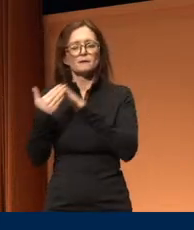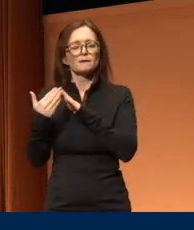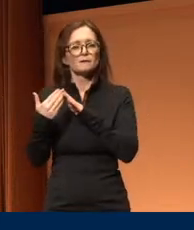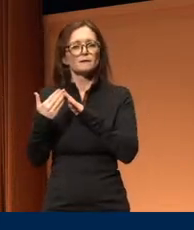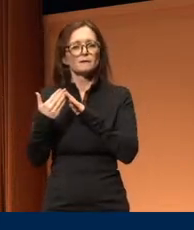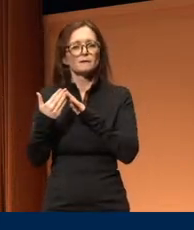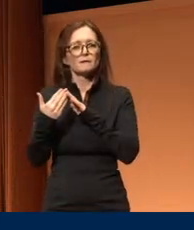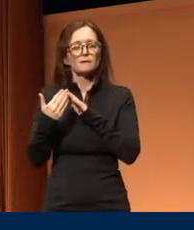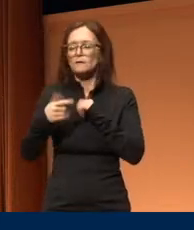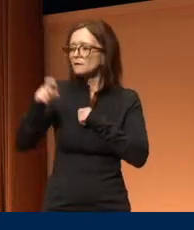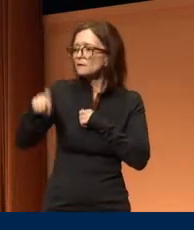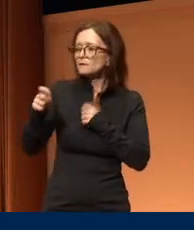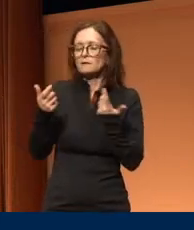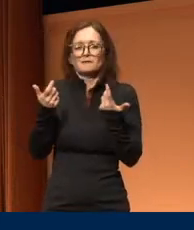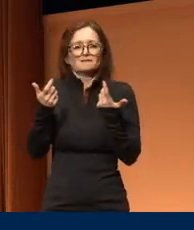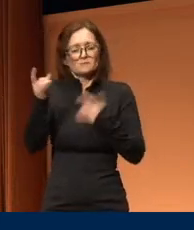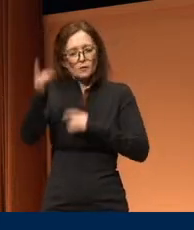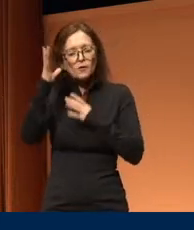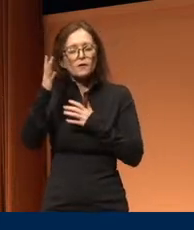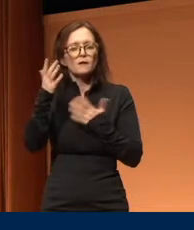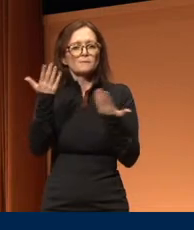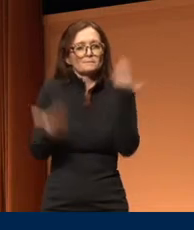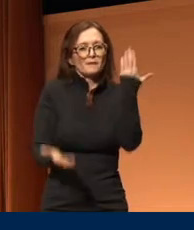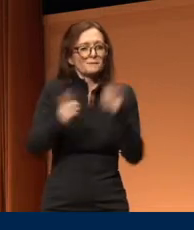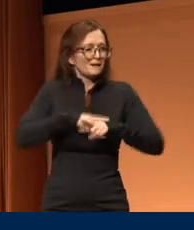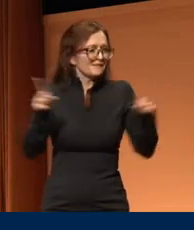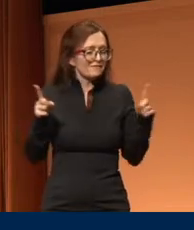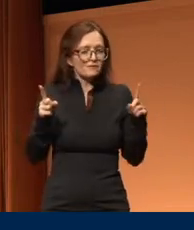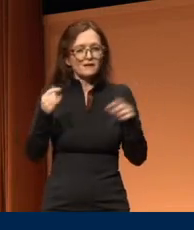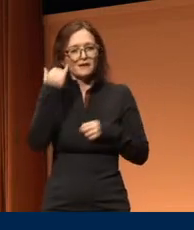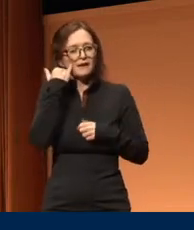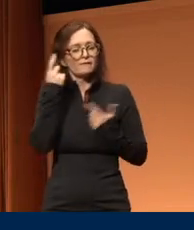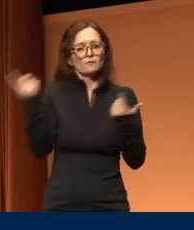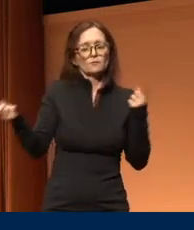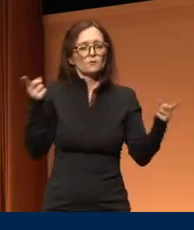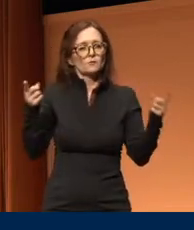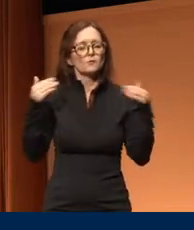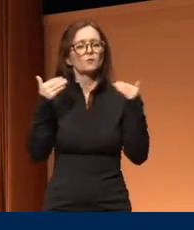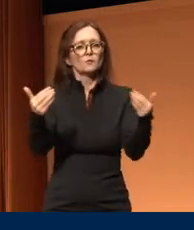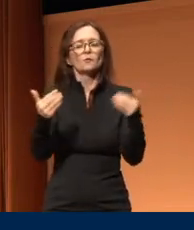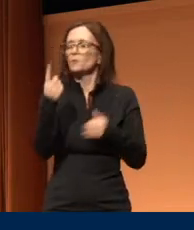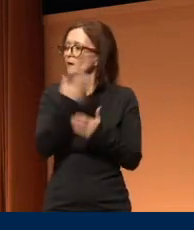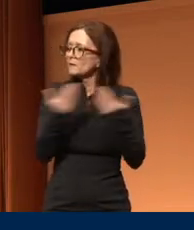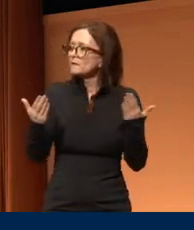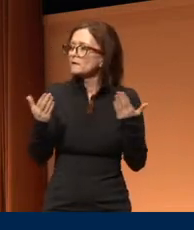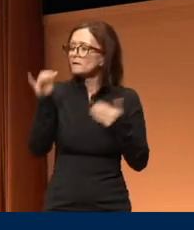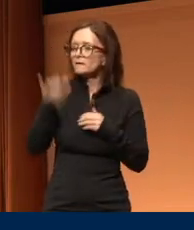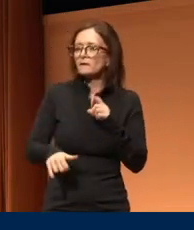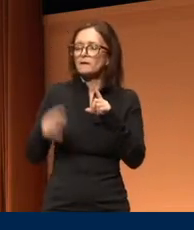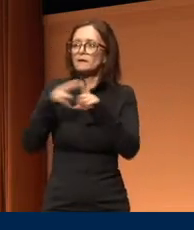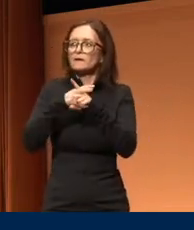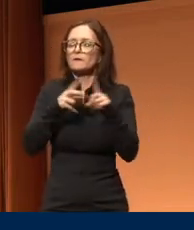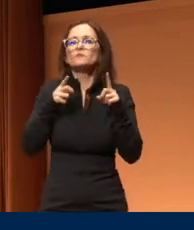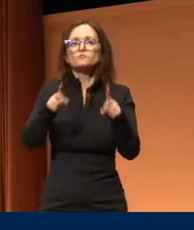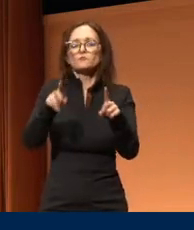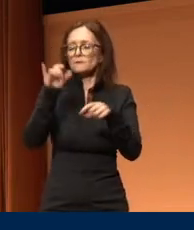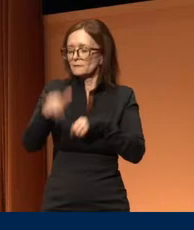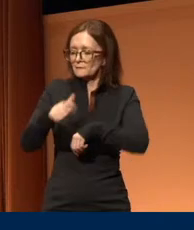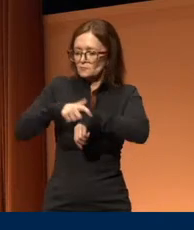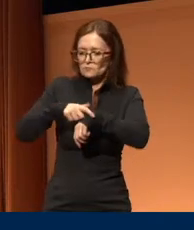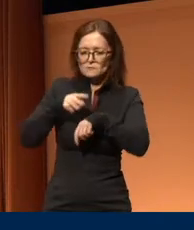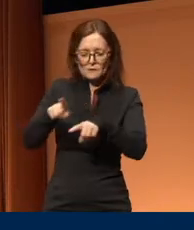it needed not be so tragic. Things could have turned out very differently. One piece of evidence for this claim is the fact that in a crucial turn of the